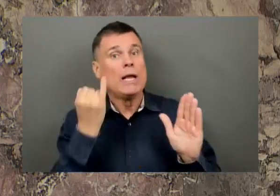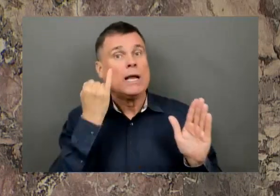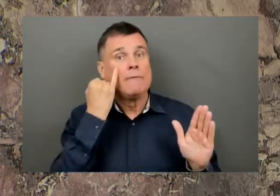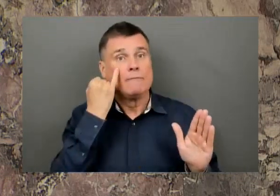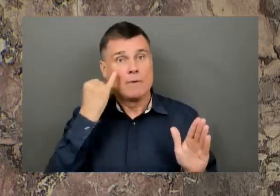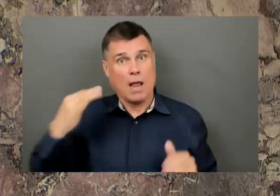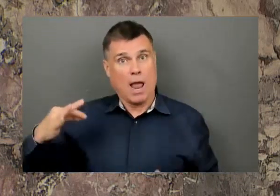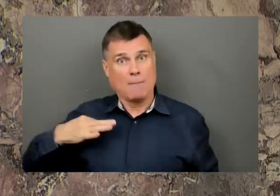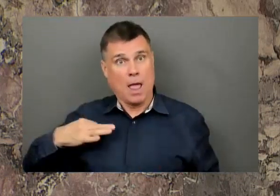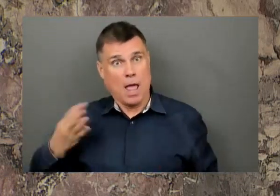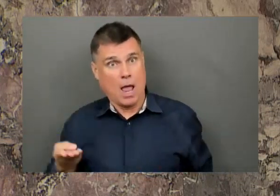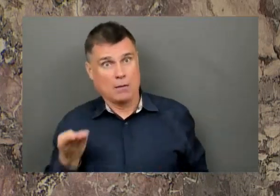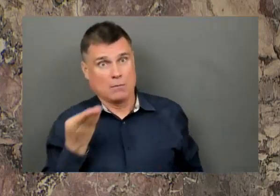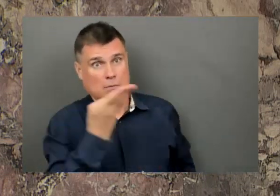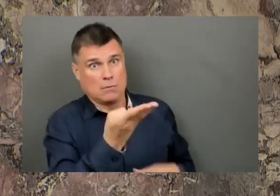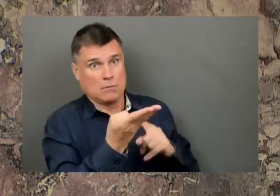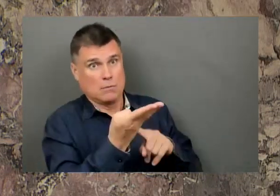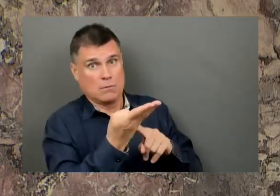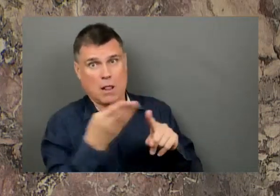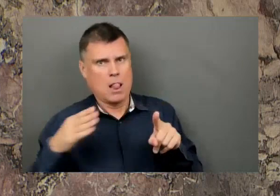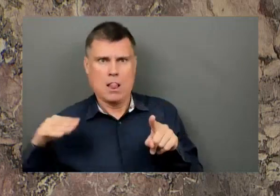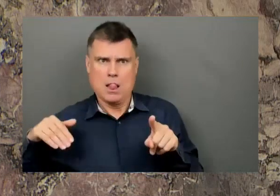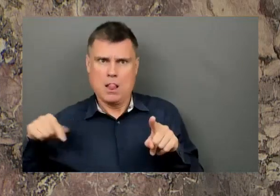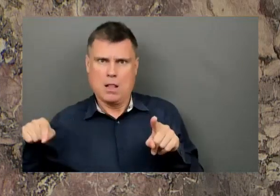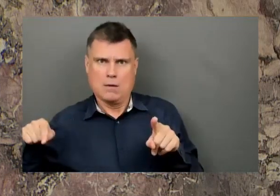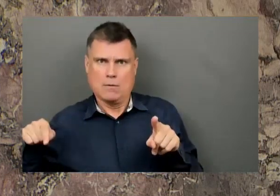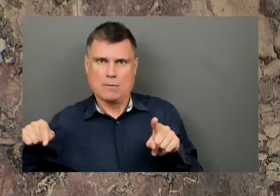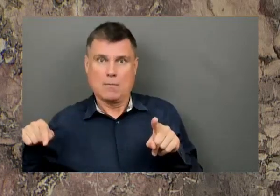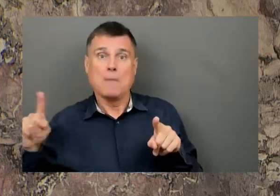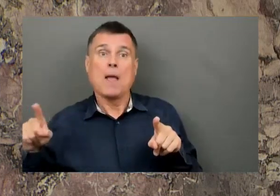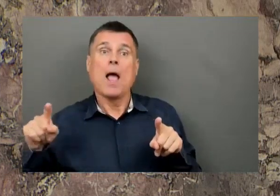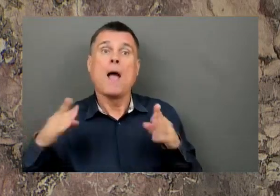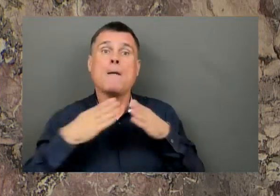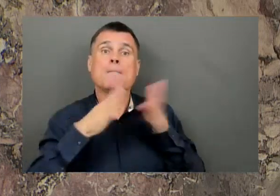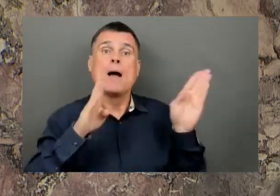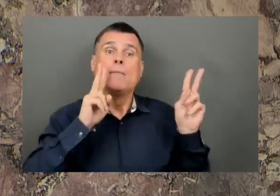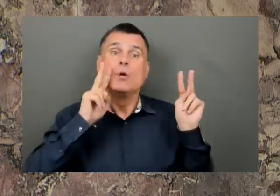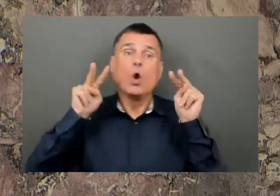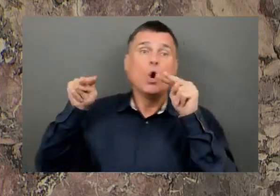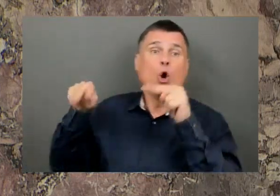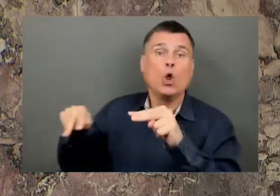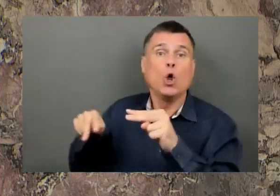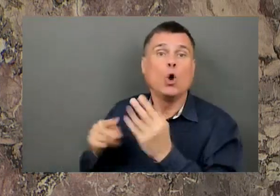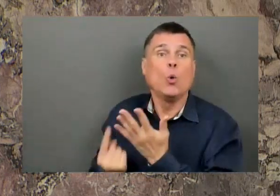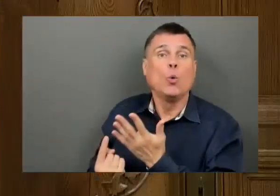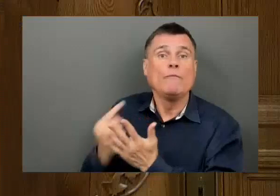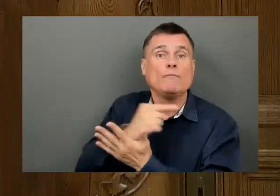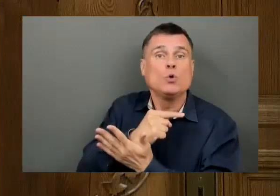public will have the opportunity to review that fully and to make comment.